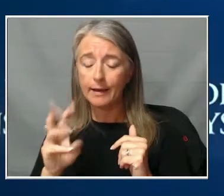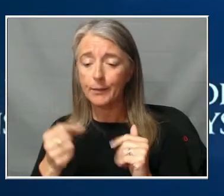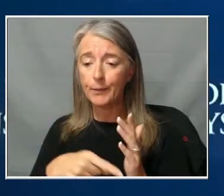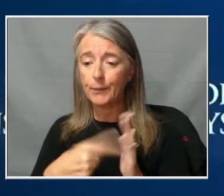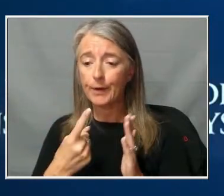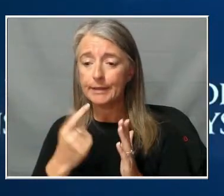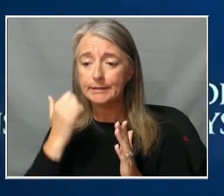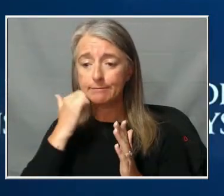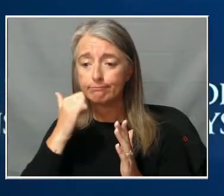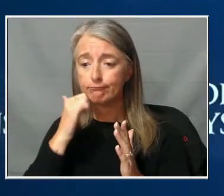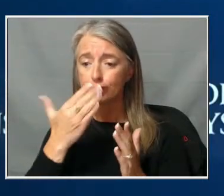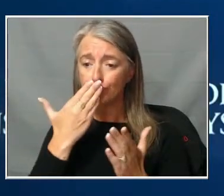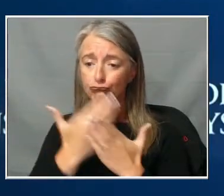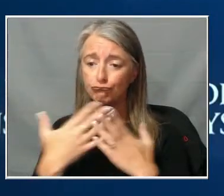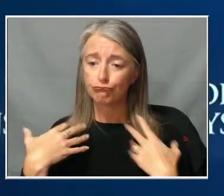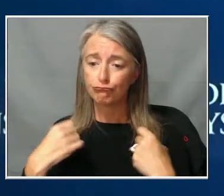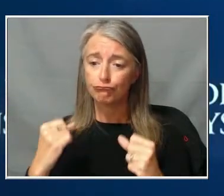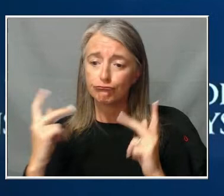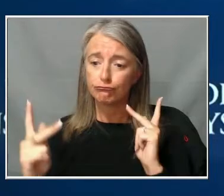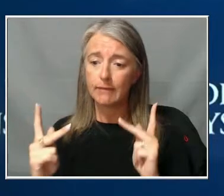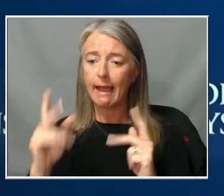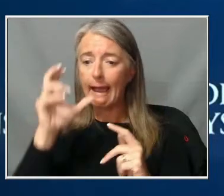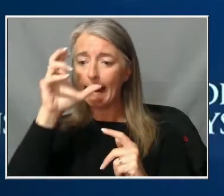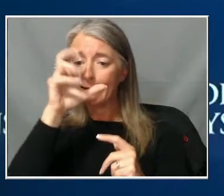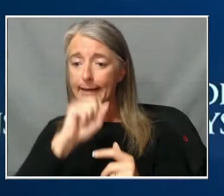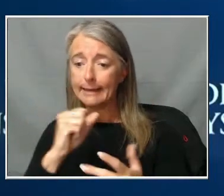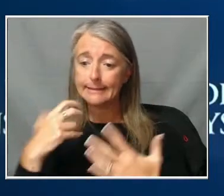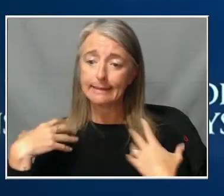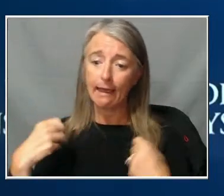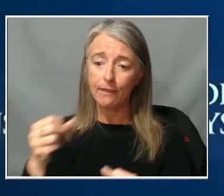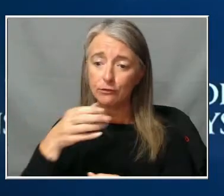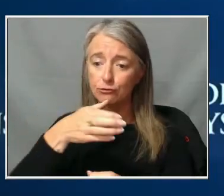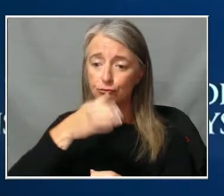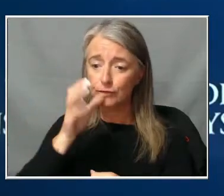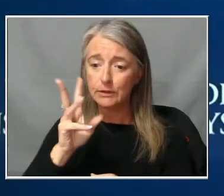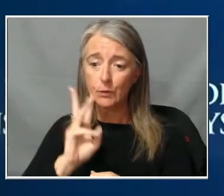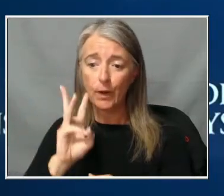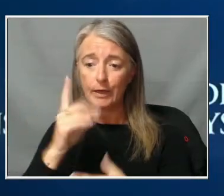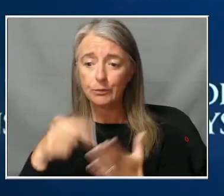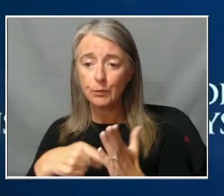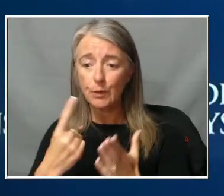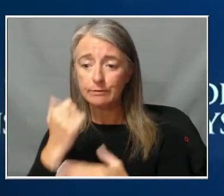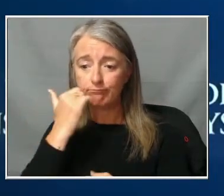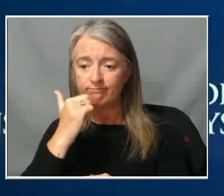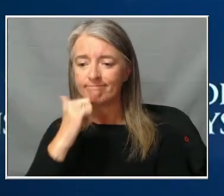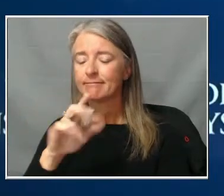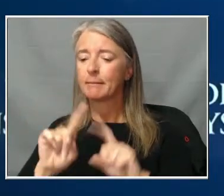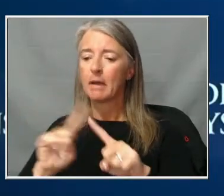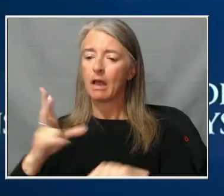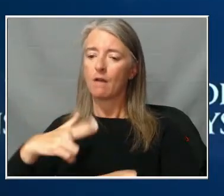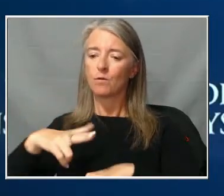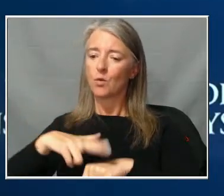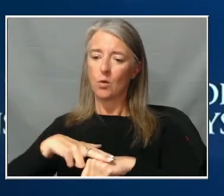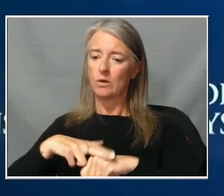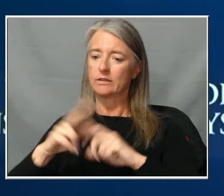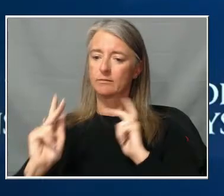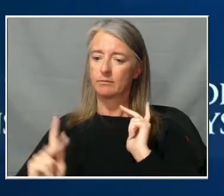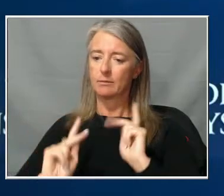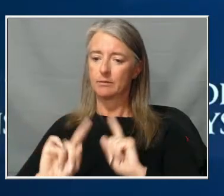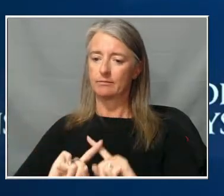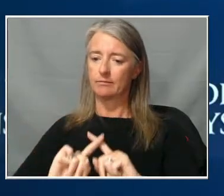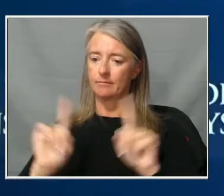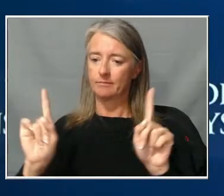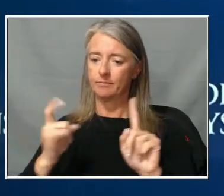pretty healthy people. I guess it's healthy to drink wine once a day. But of course, those people are different